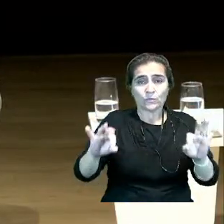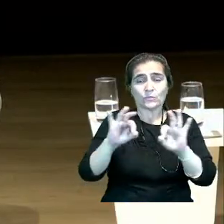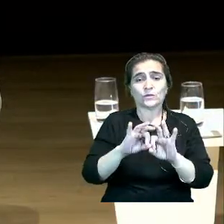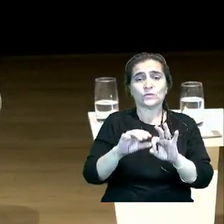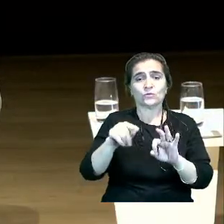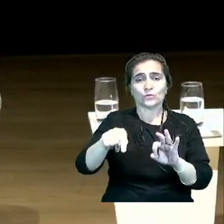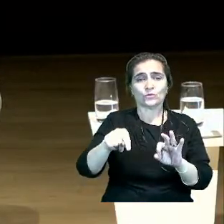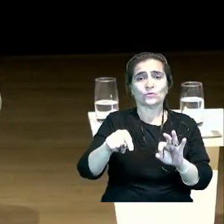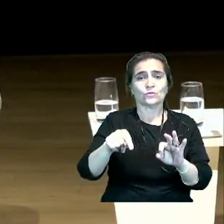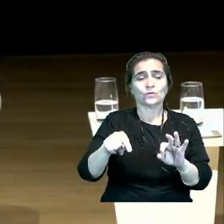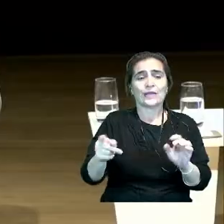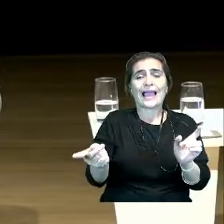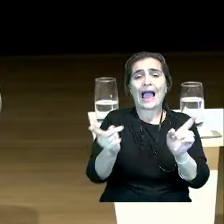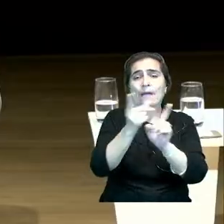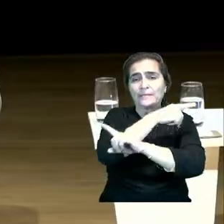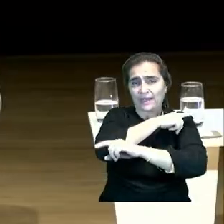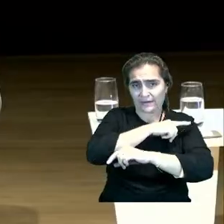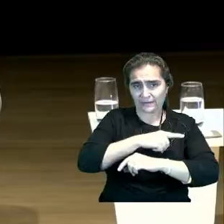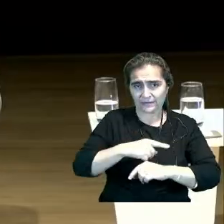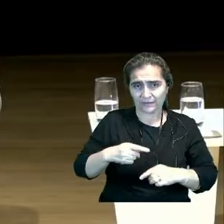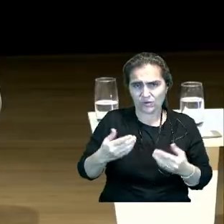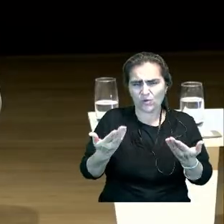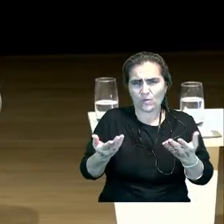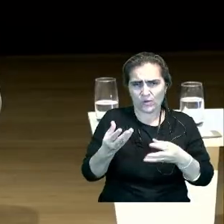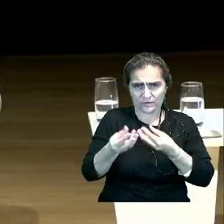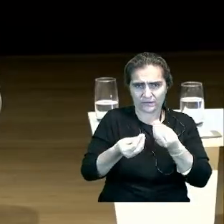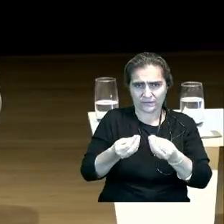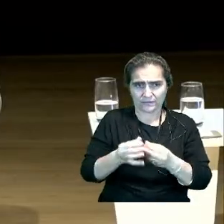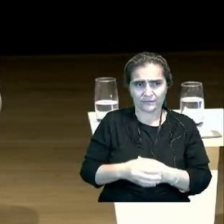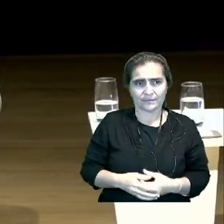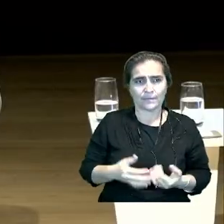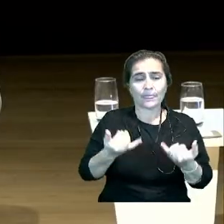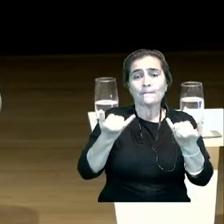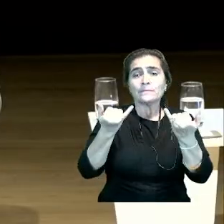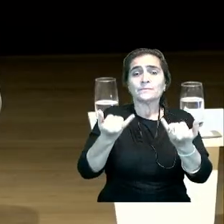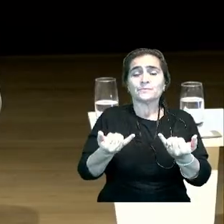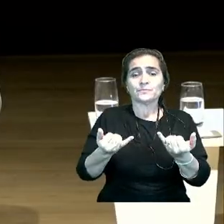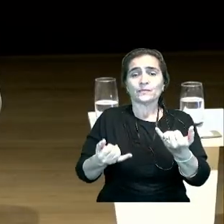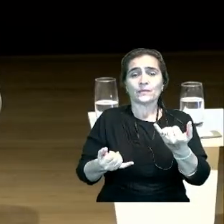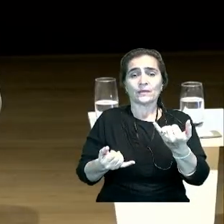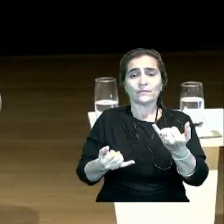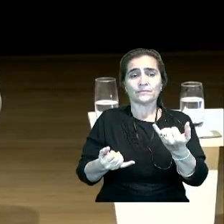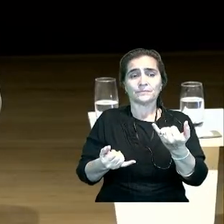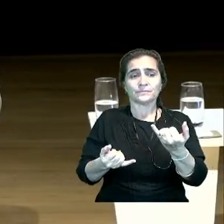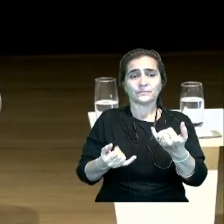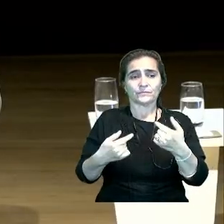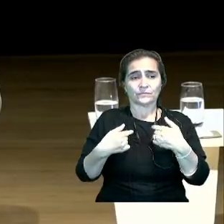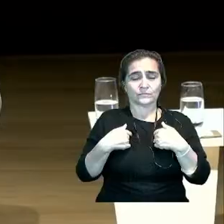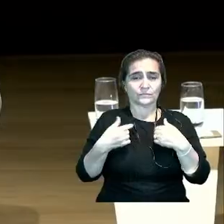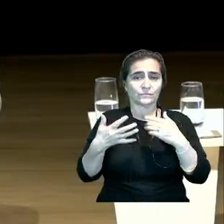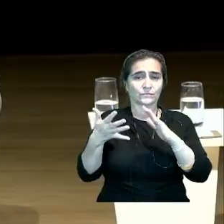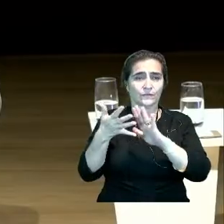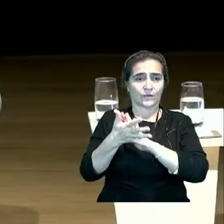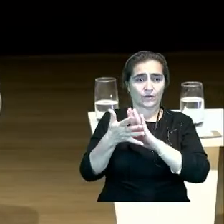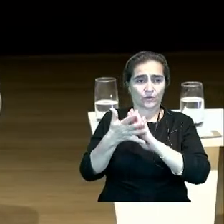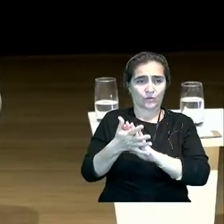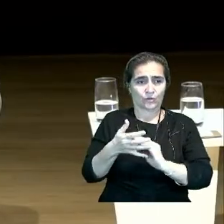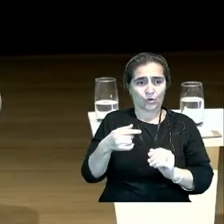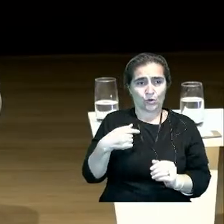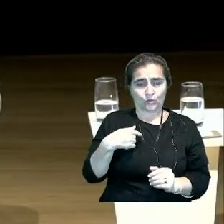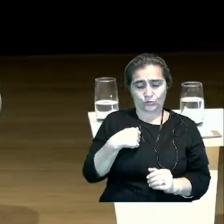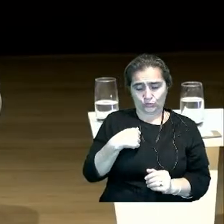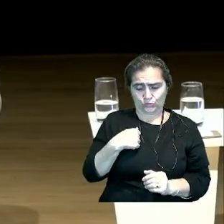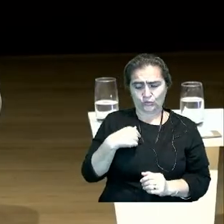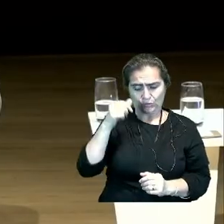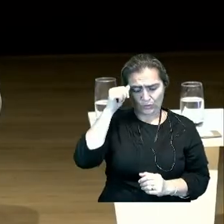to prevail, and we need to install a different model that everybody's in agreement with. But what I wanted to say to close off is that one